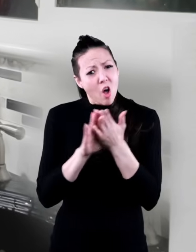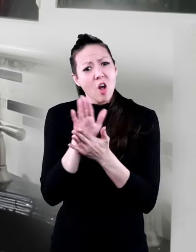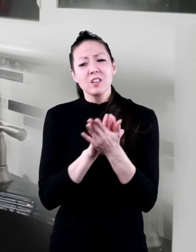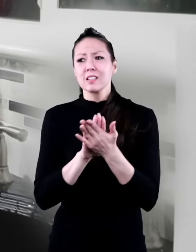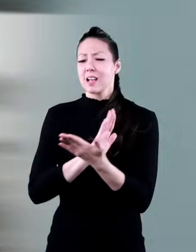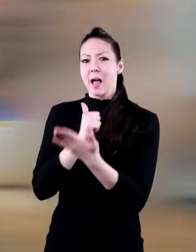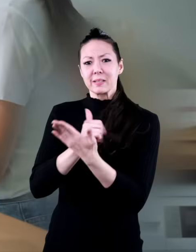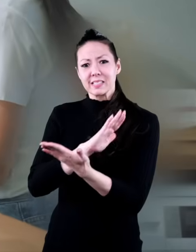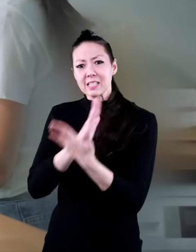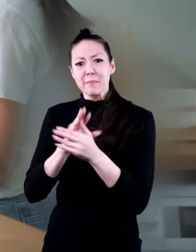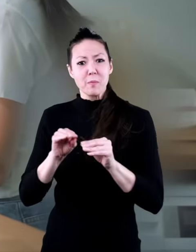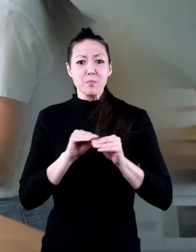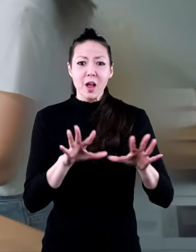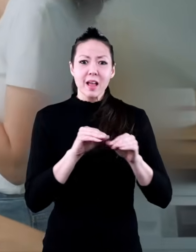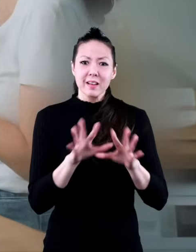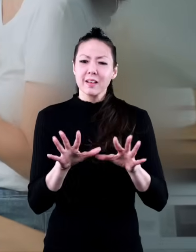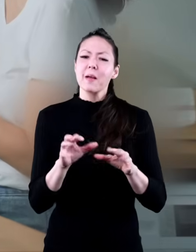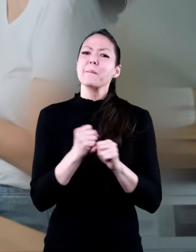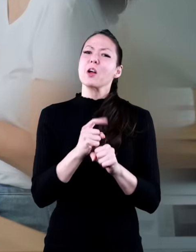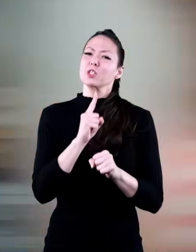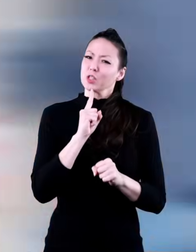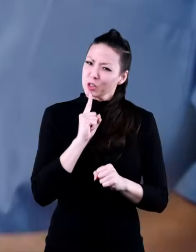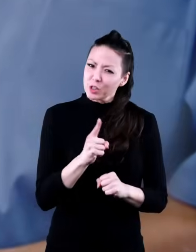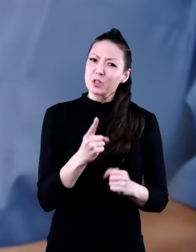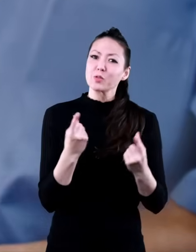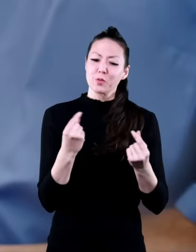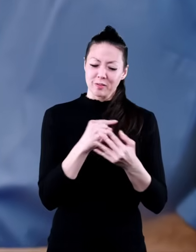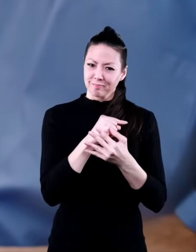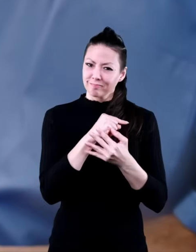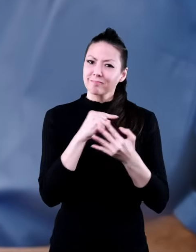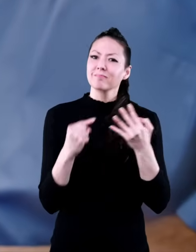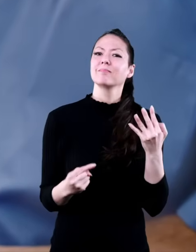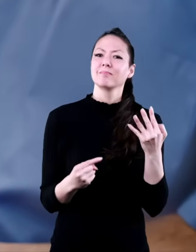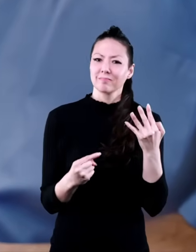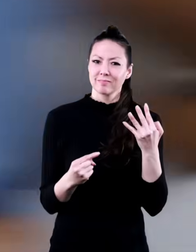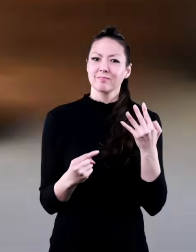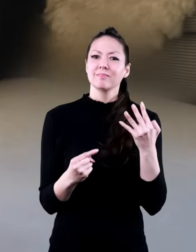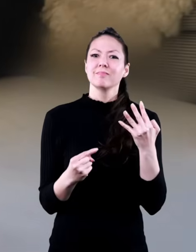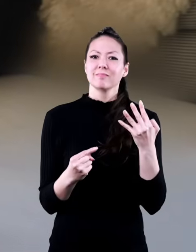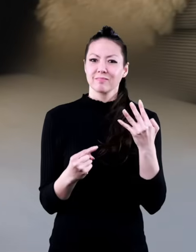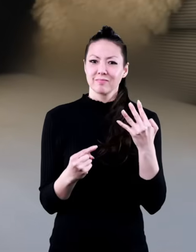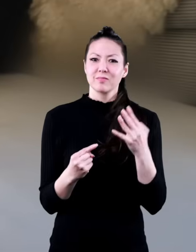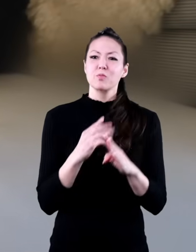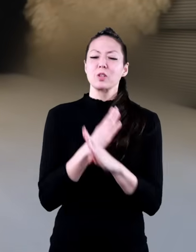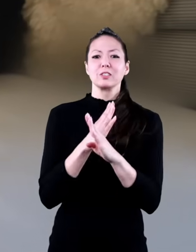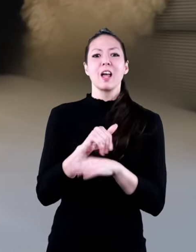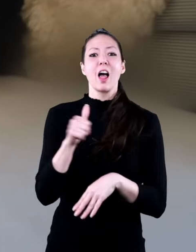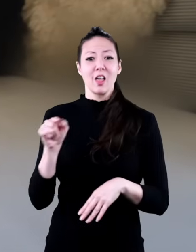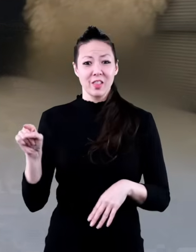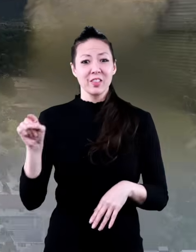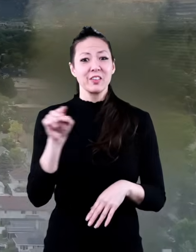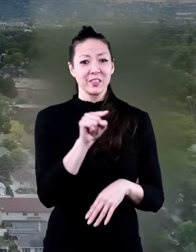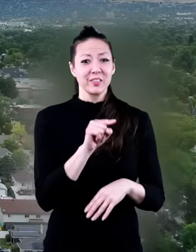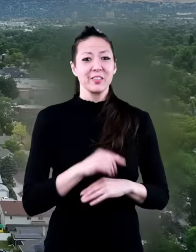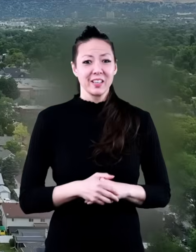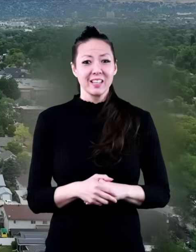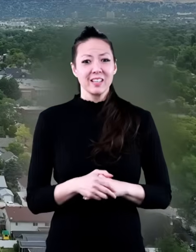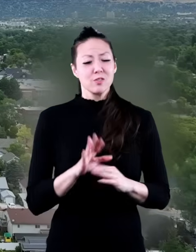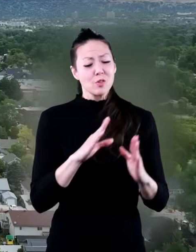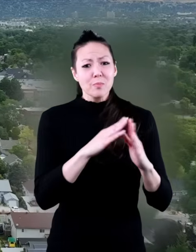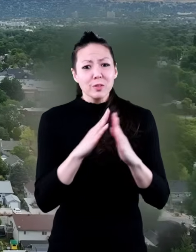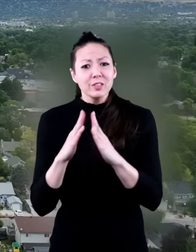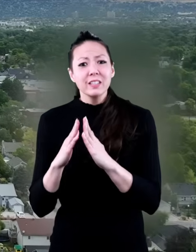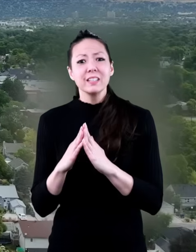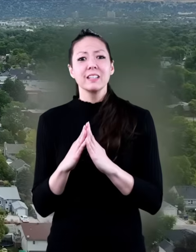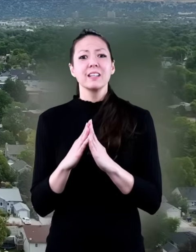if you do your part to help stop the spread you will not get sick as often and will help protect others